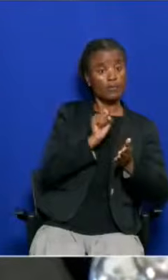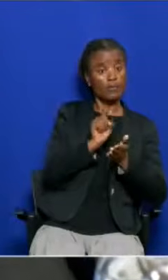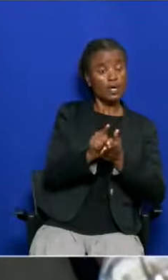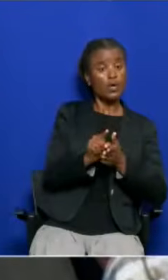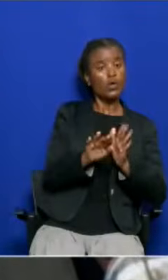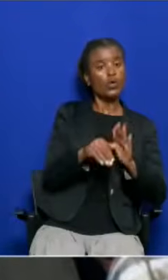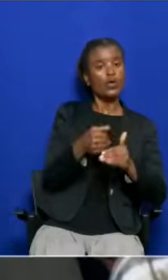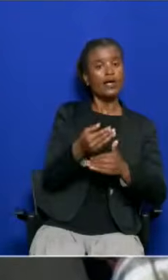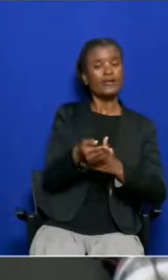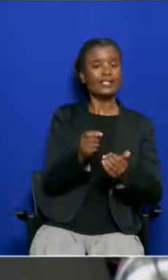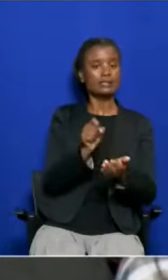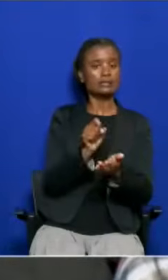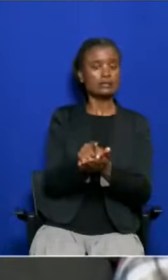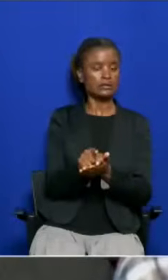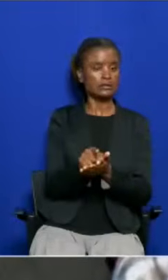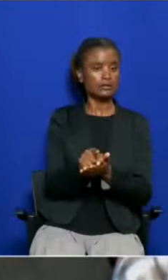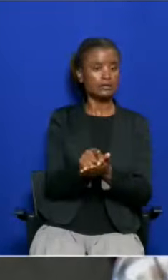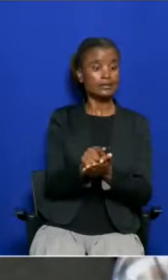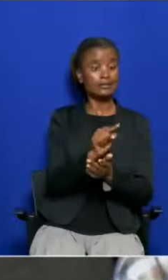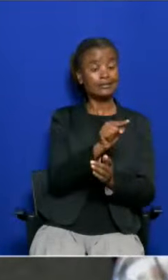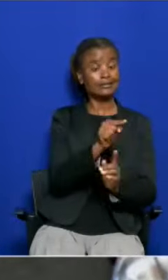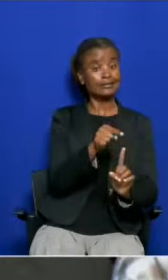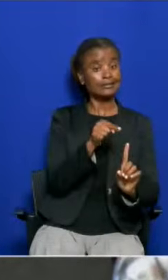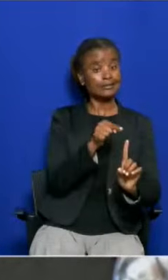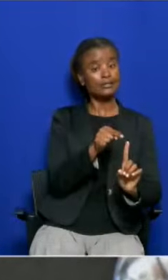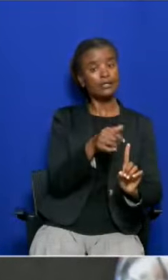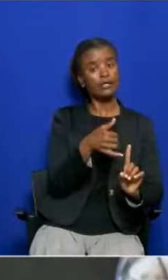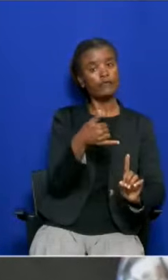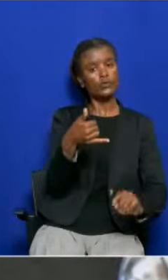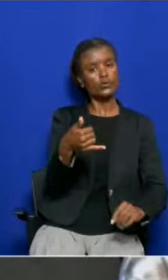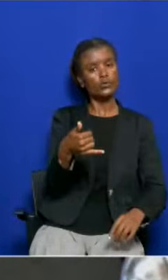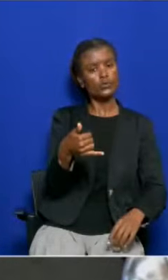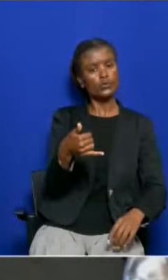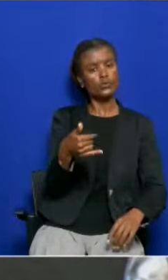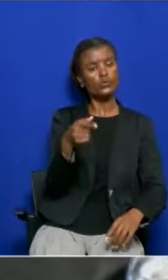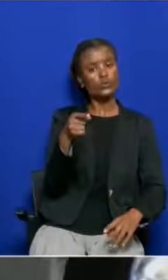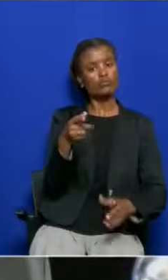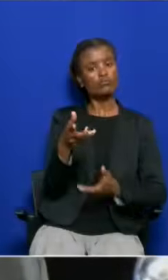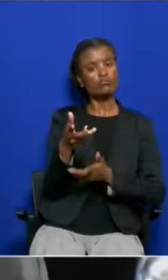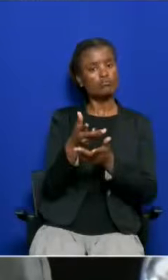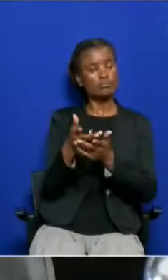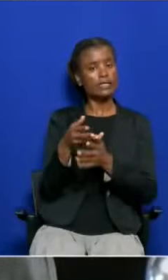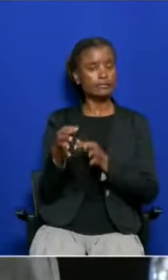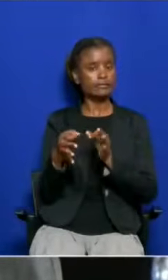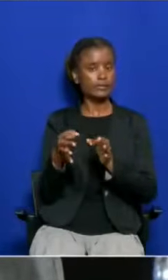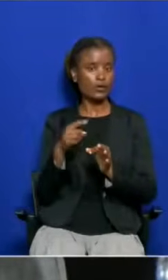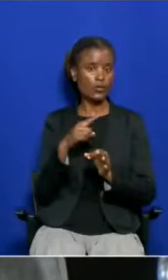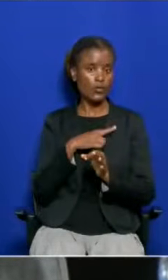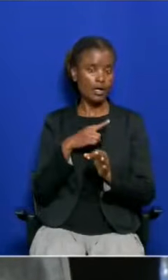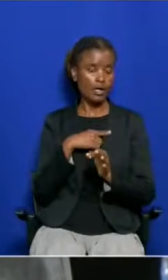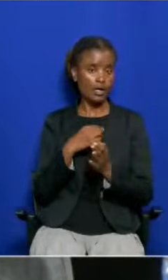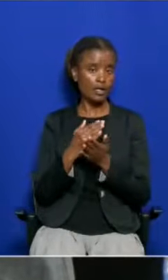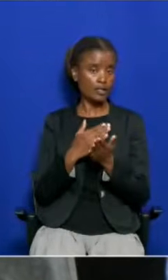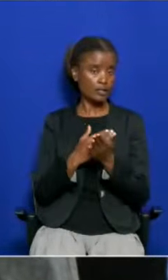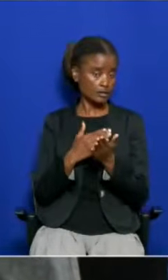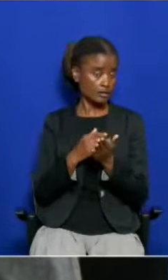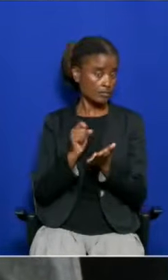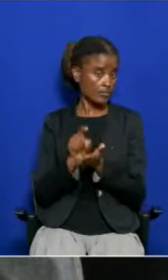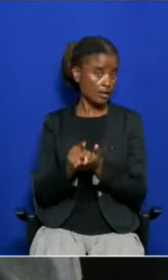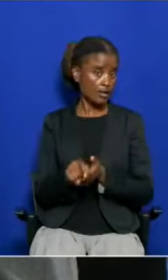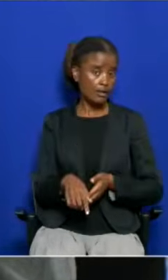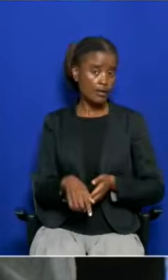you, or you spoke on the phone and he explained to you why he's sending this list to you. What did he